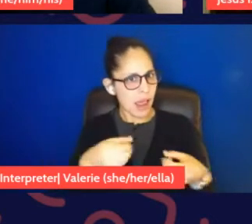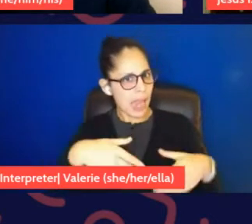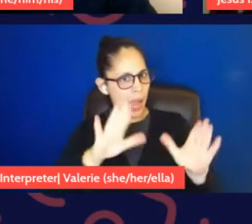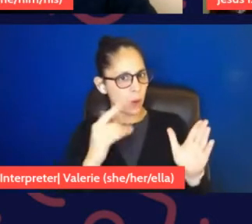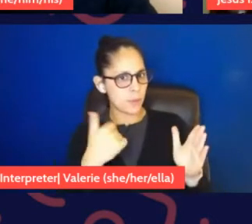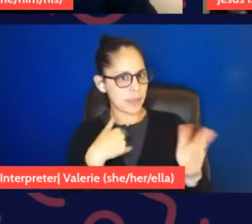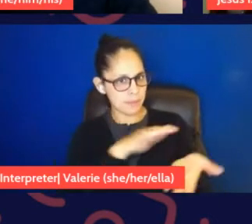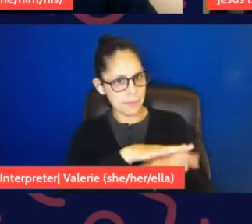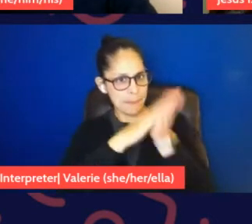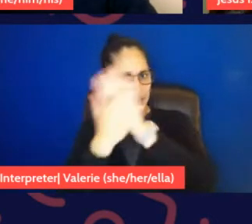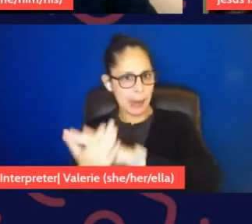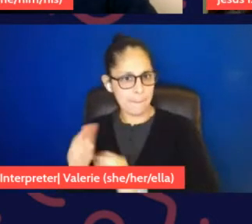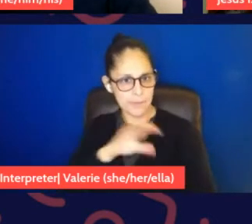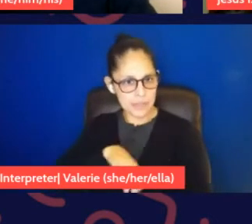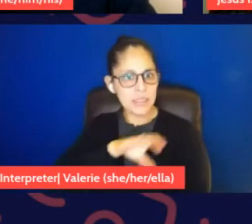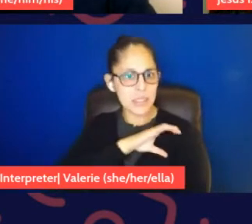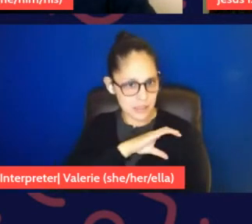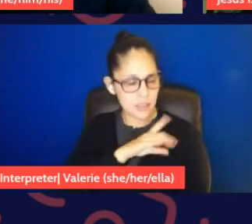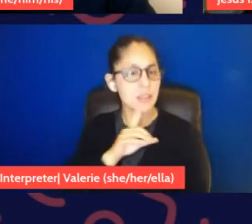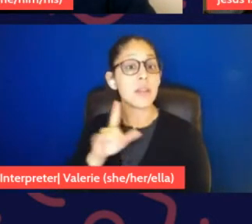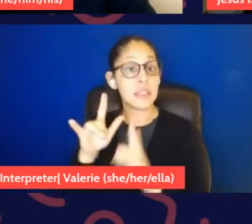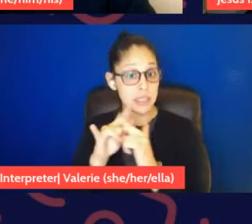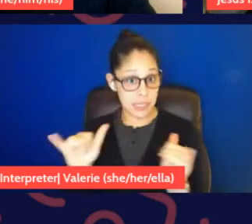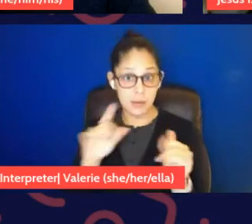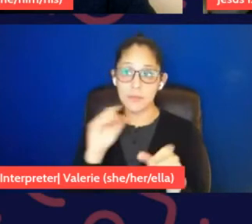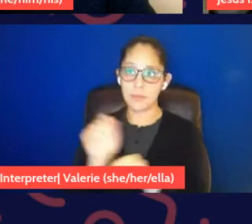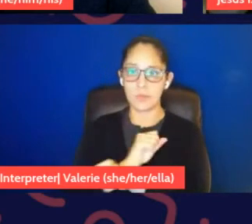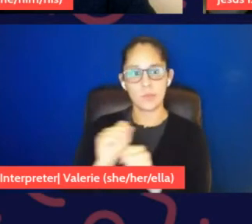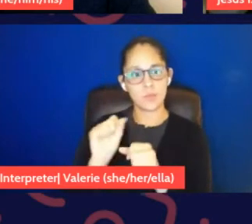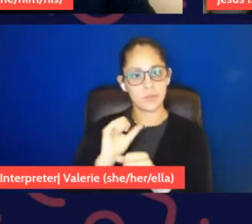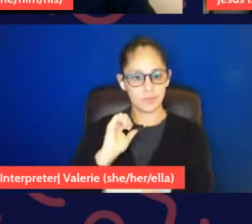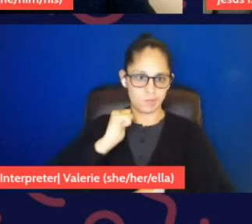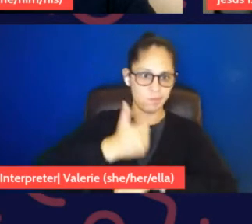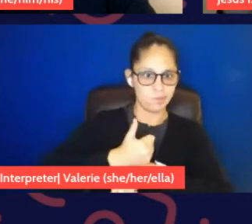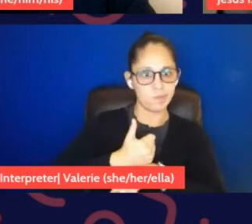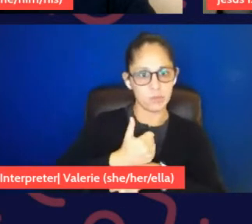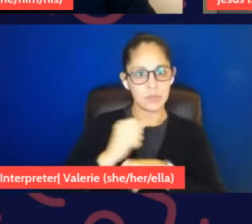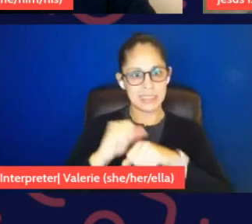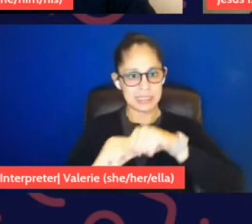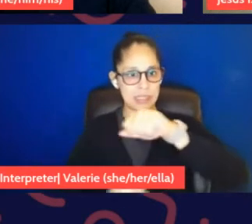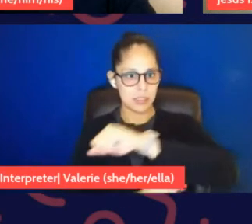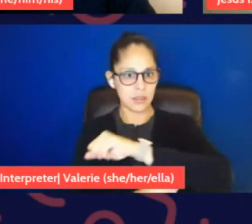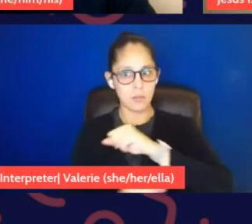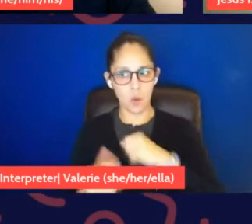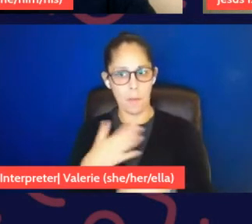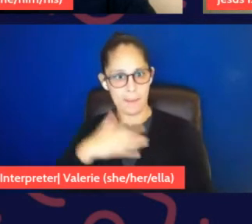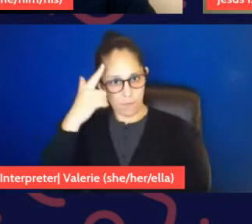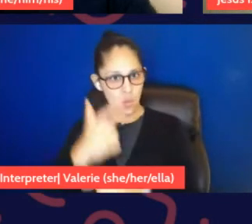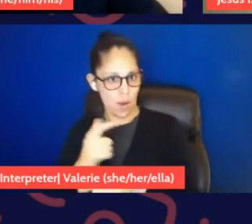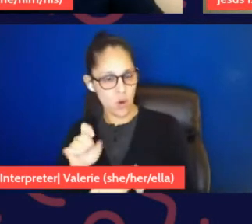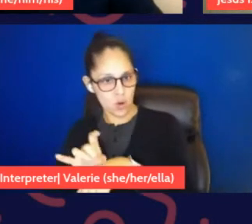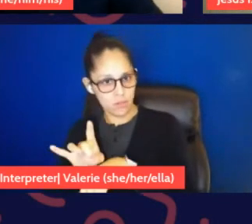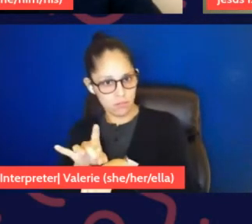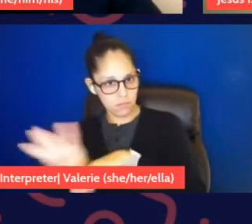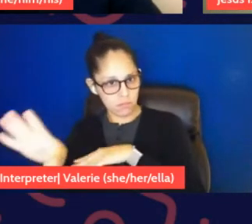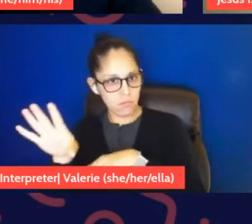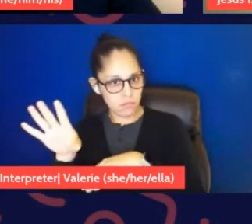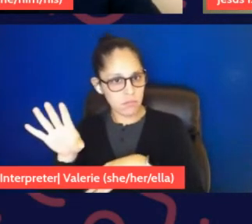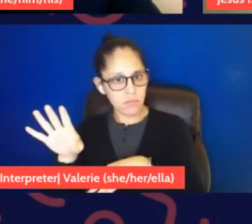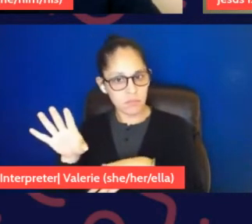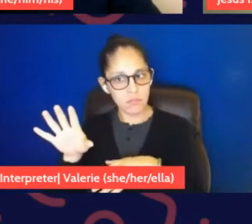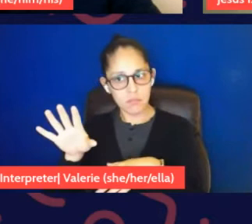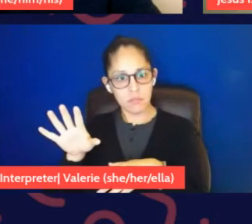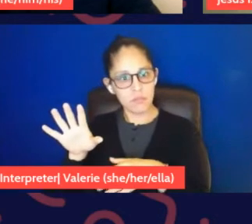citizen while also creating the infrastructure that allowed my brother to be deported in 2008. And